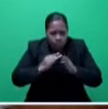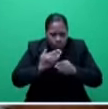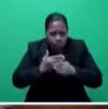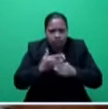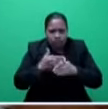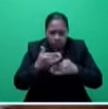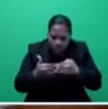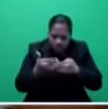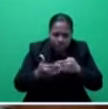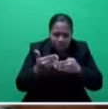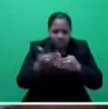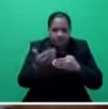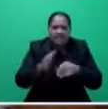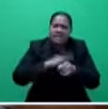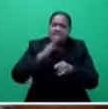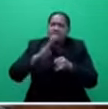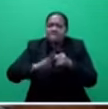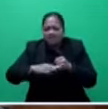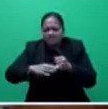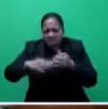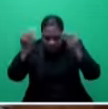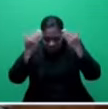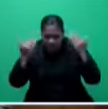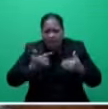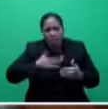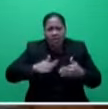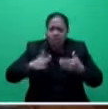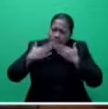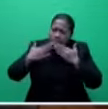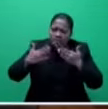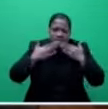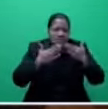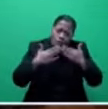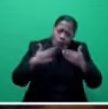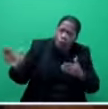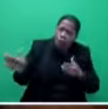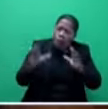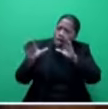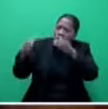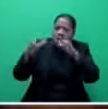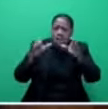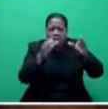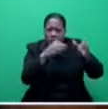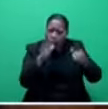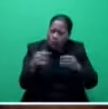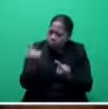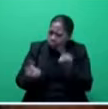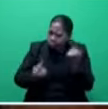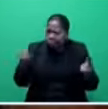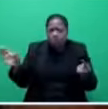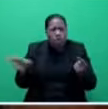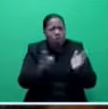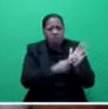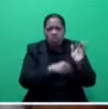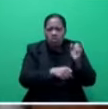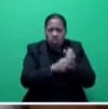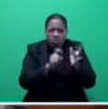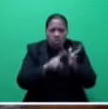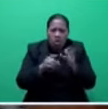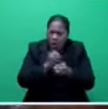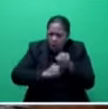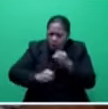And finally, Mr. Speaker, I'd also like to thank all agencies, all individuals, all NGOs and all officers who have been on